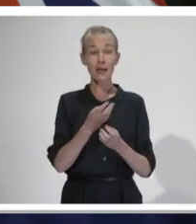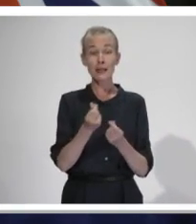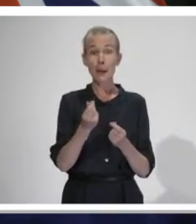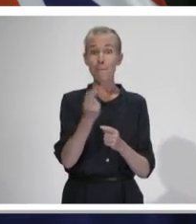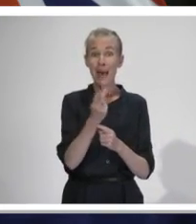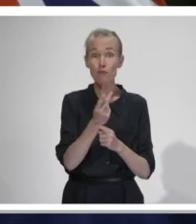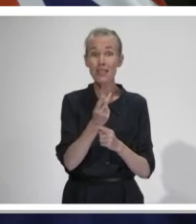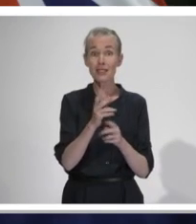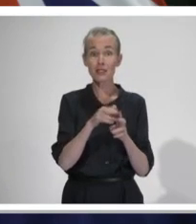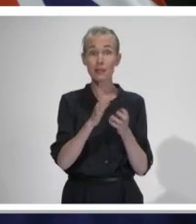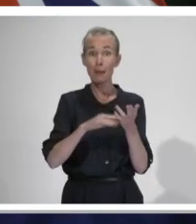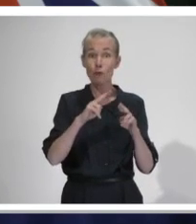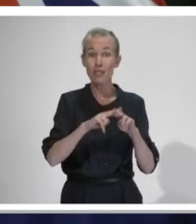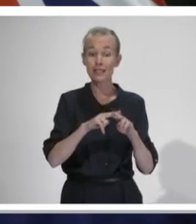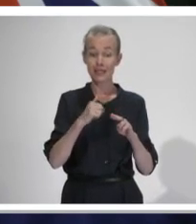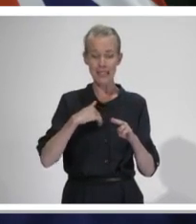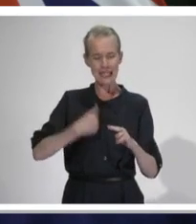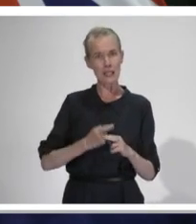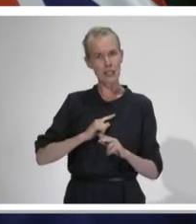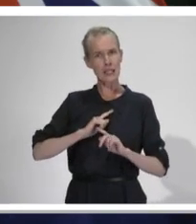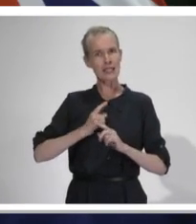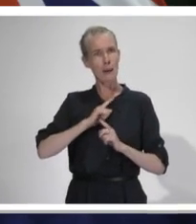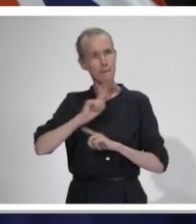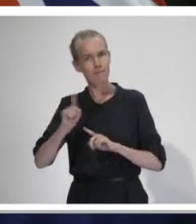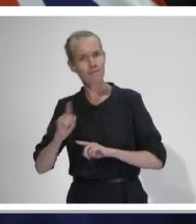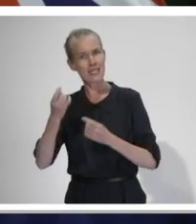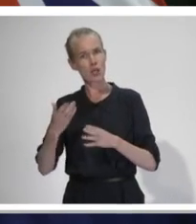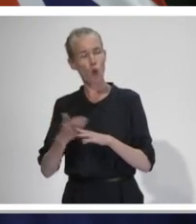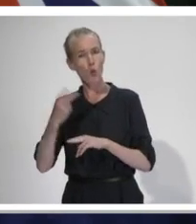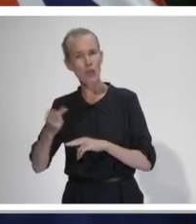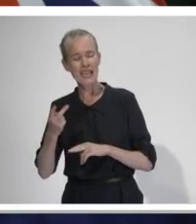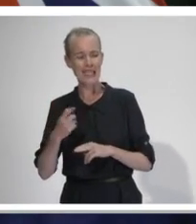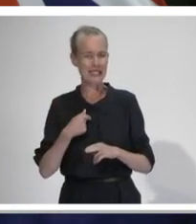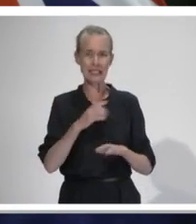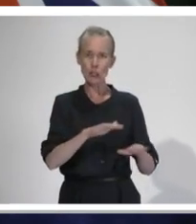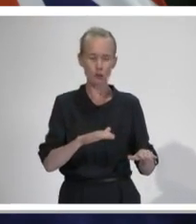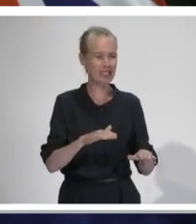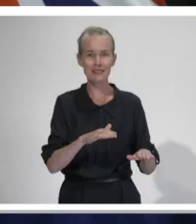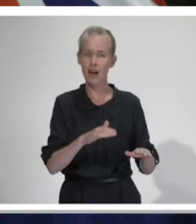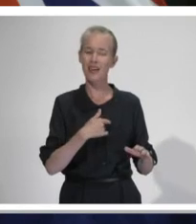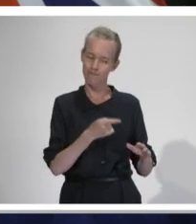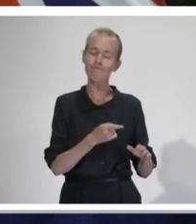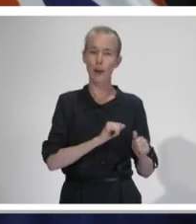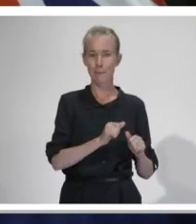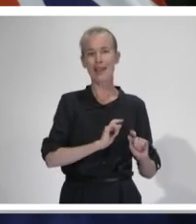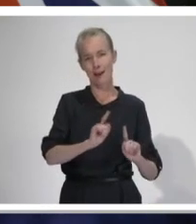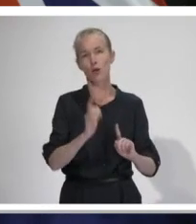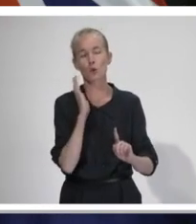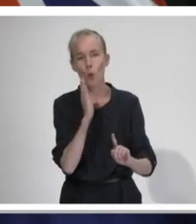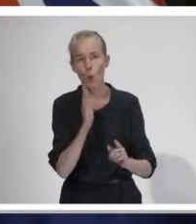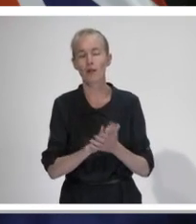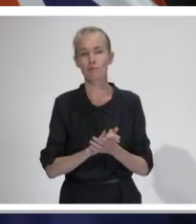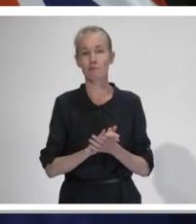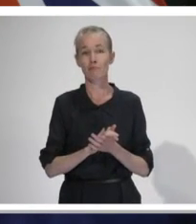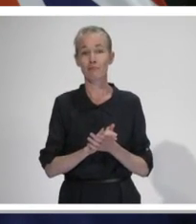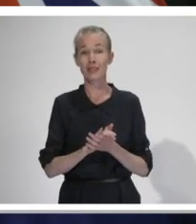they do need to make sure that their children go to school. Of course, if they can stay at home, and we want people to stay at home if they can, then they can be there with